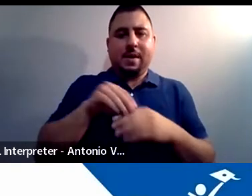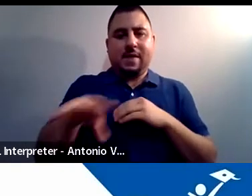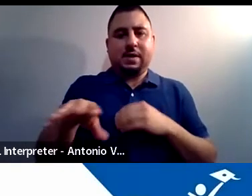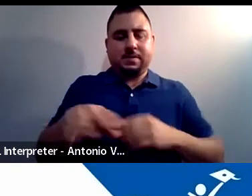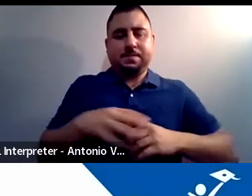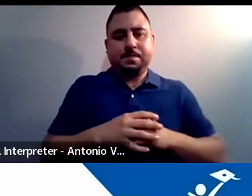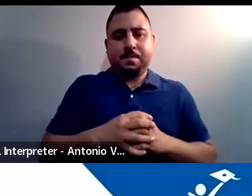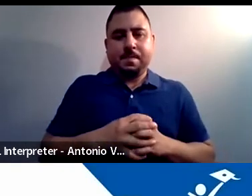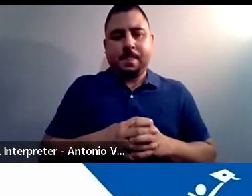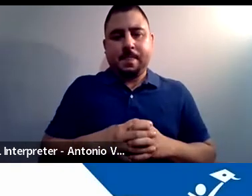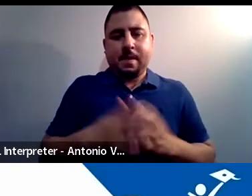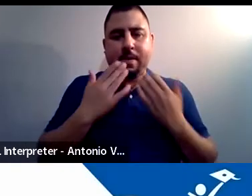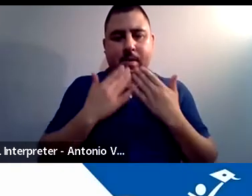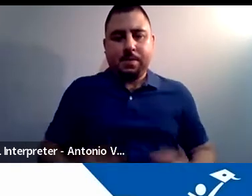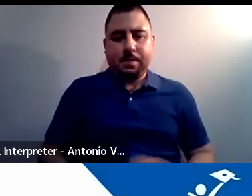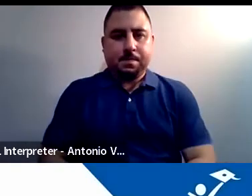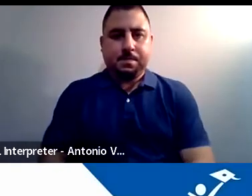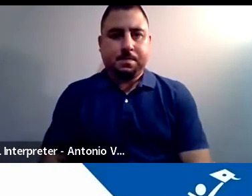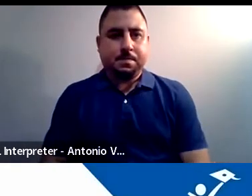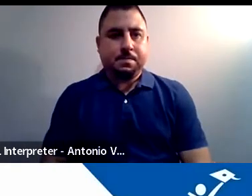emotionally. Thank you.